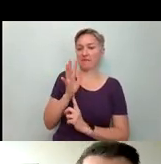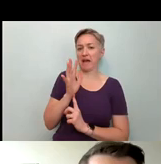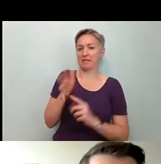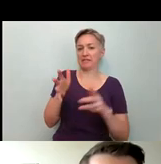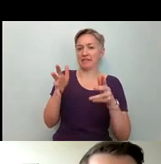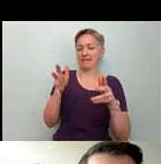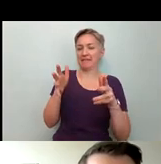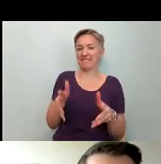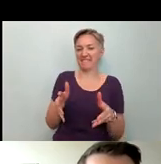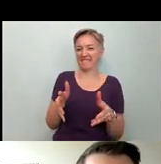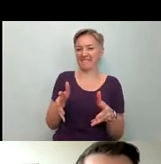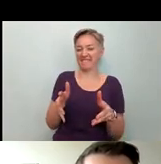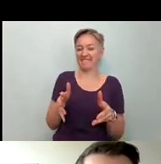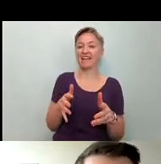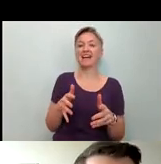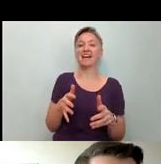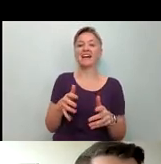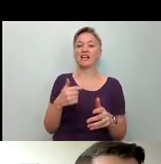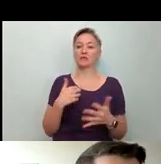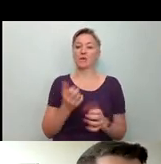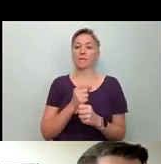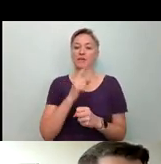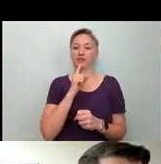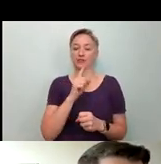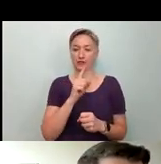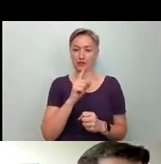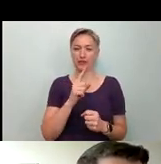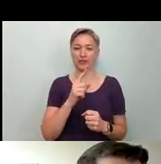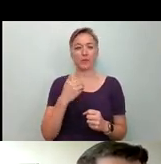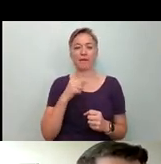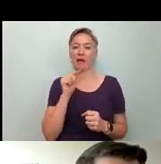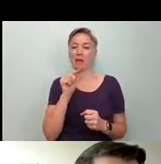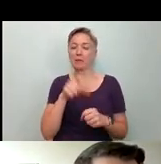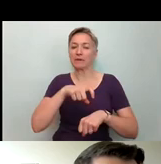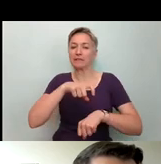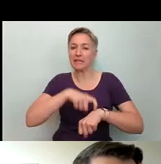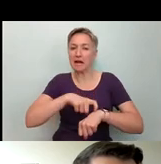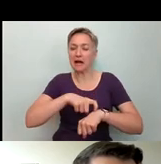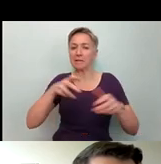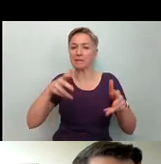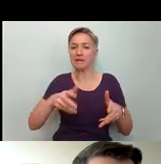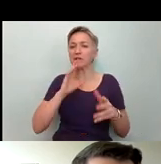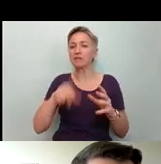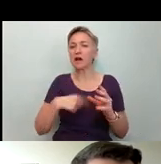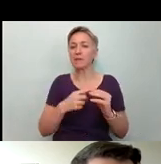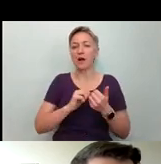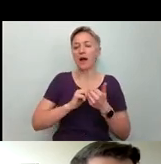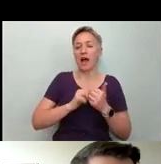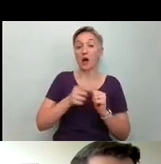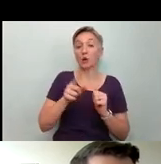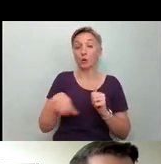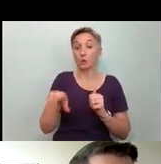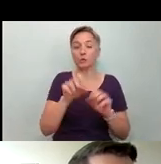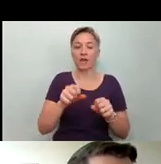left on the hour and do want to make sure that we have a little bit of time to talk to you about how to stay engaged with the